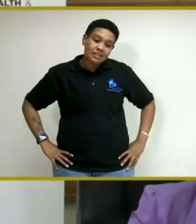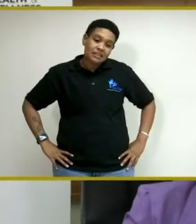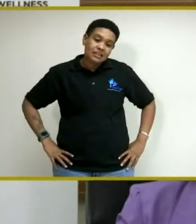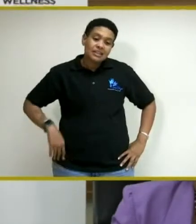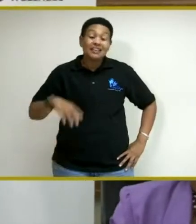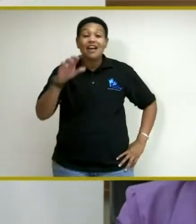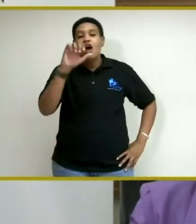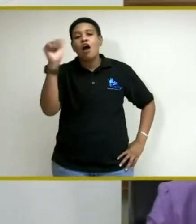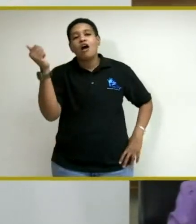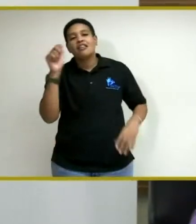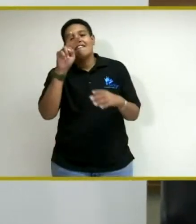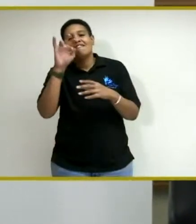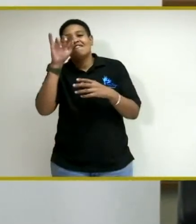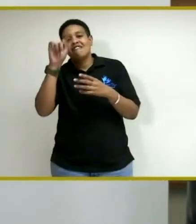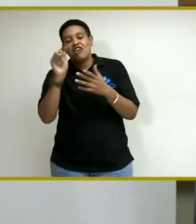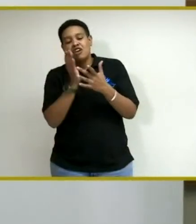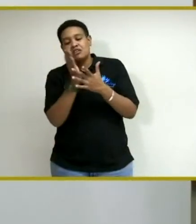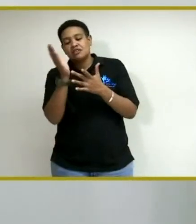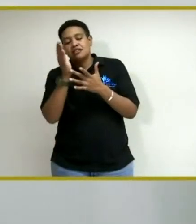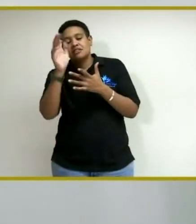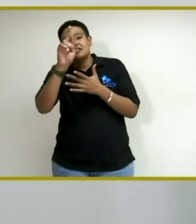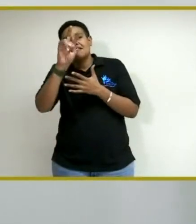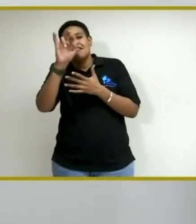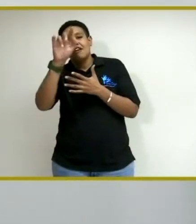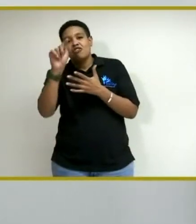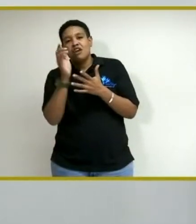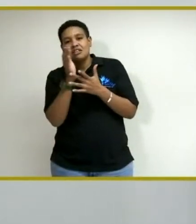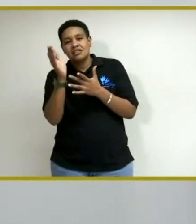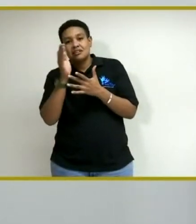concern, a genuine concern.